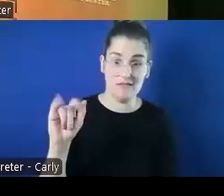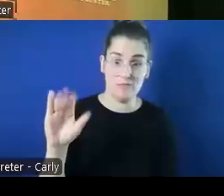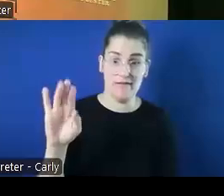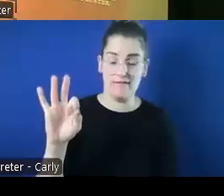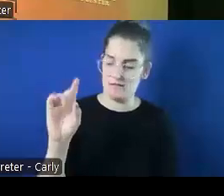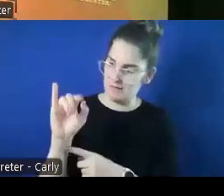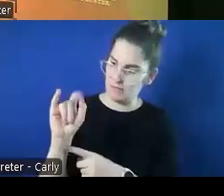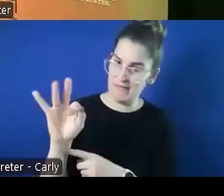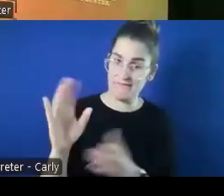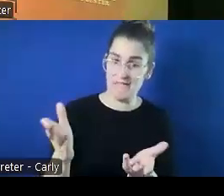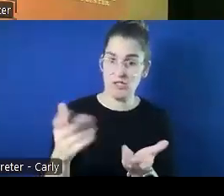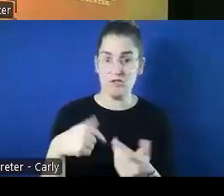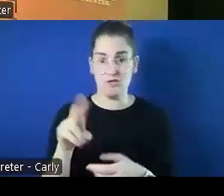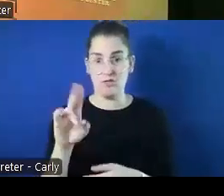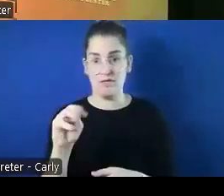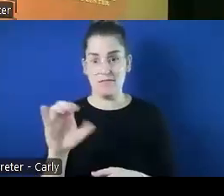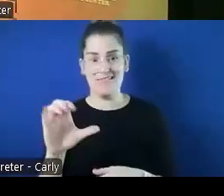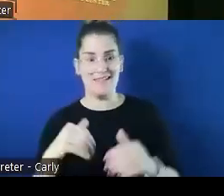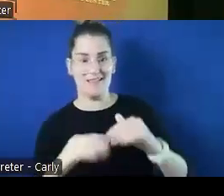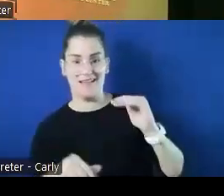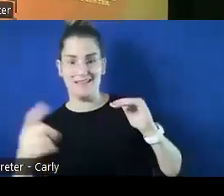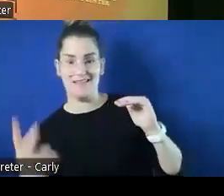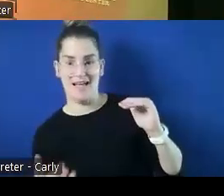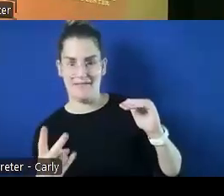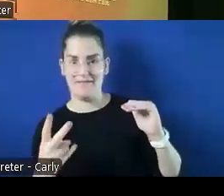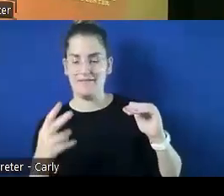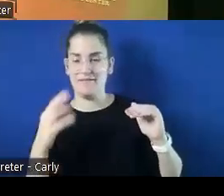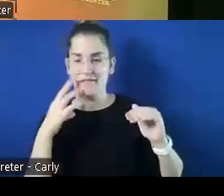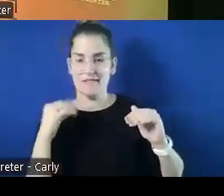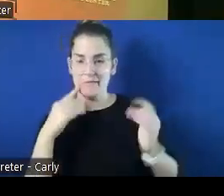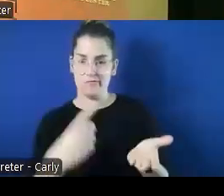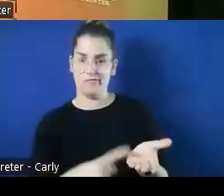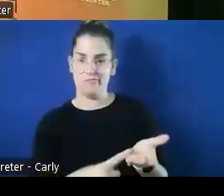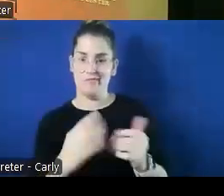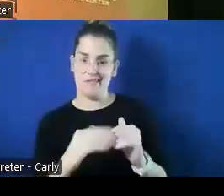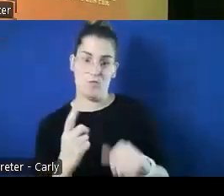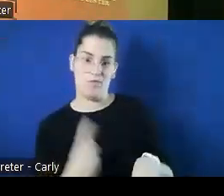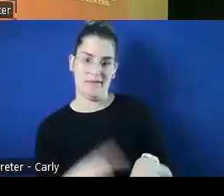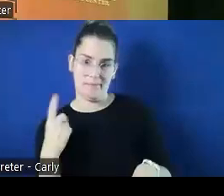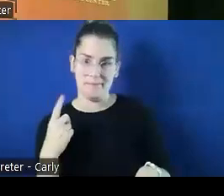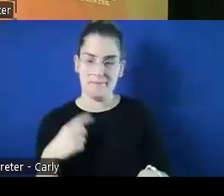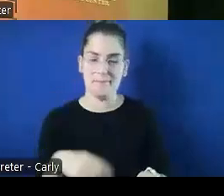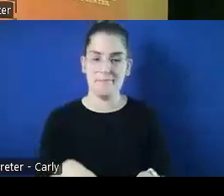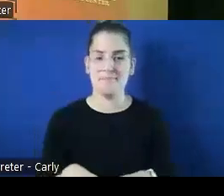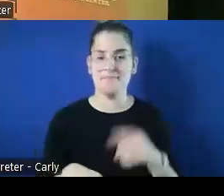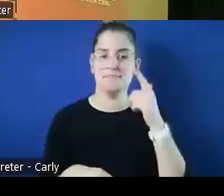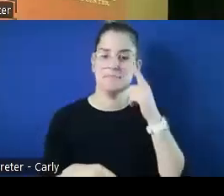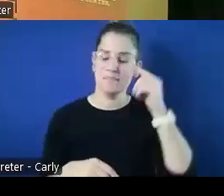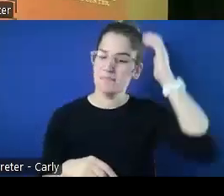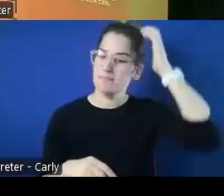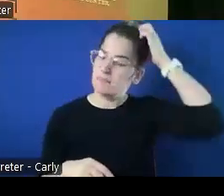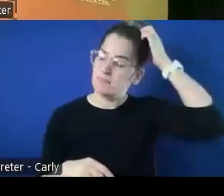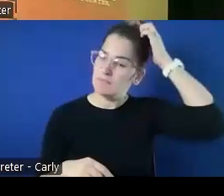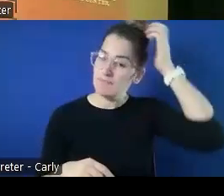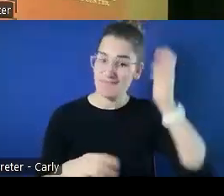at URMC? Less than half of participants had debriefed at least once with the healthcare team. However, these were only after a